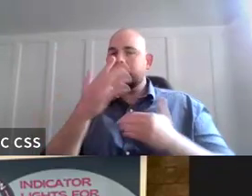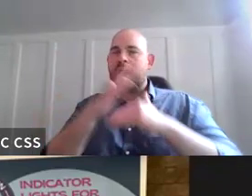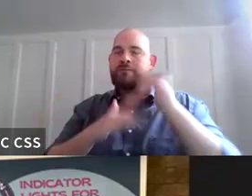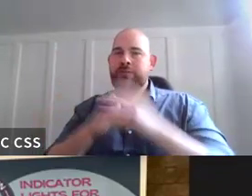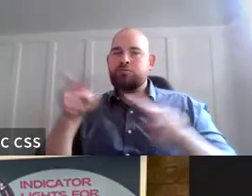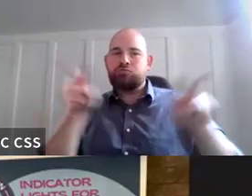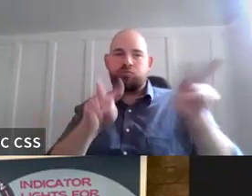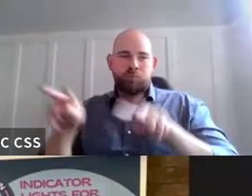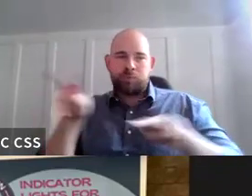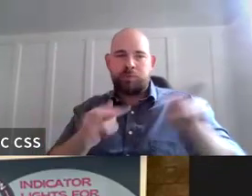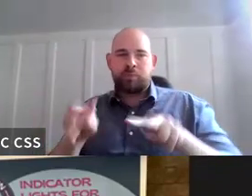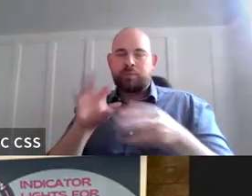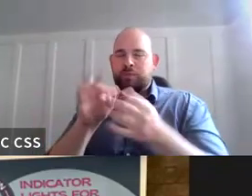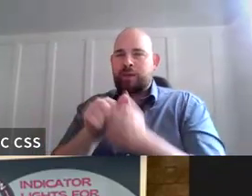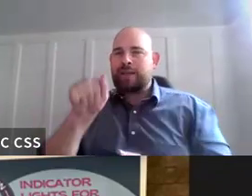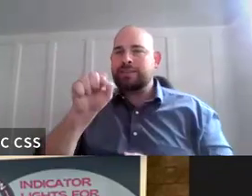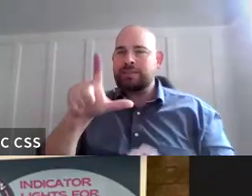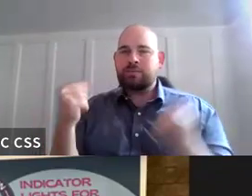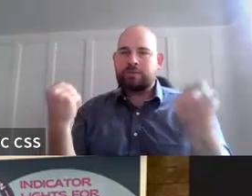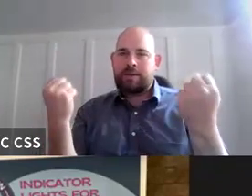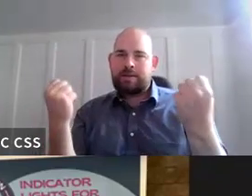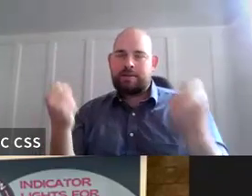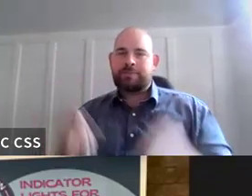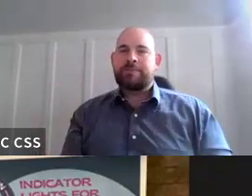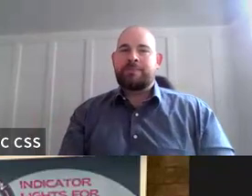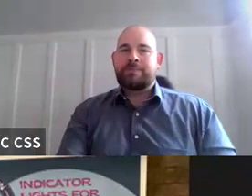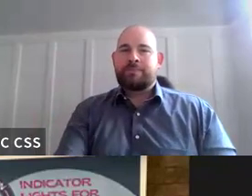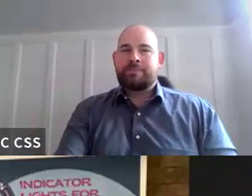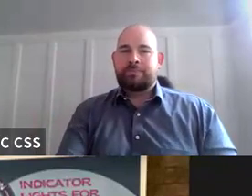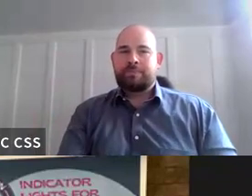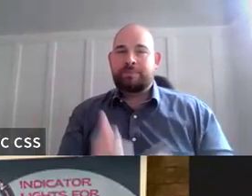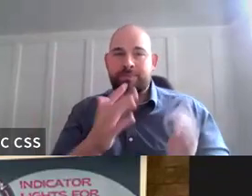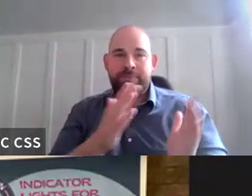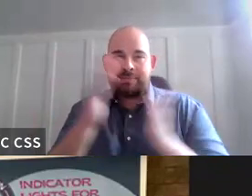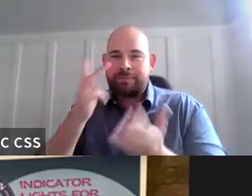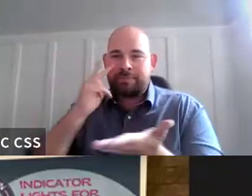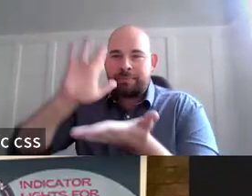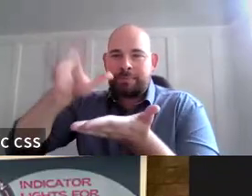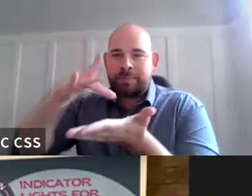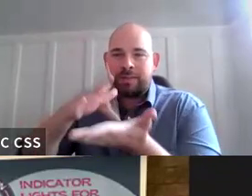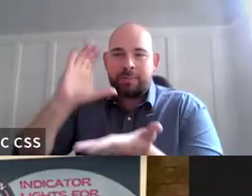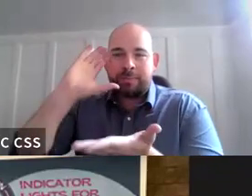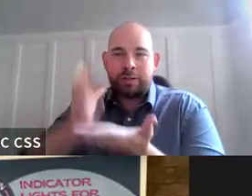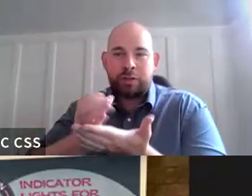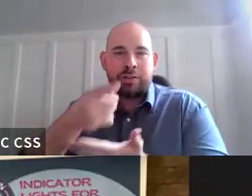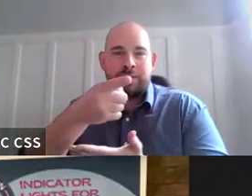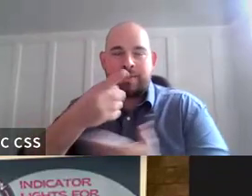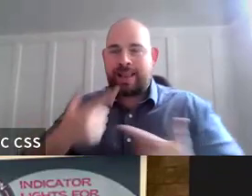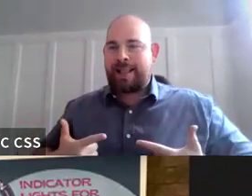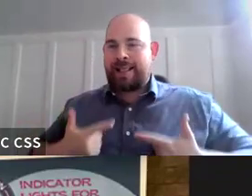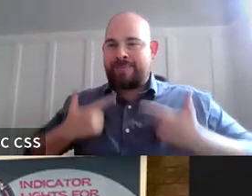about visually how it was a comfort for the eyes, for the visual appeal for when you're looking at sign language and you're seeing that all